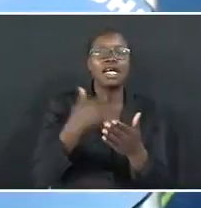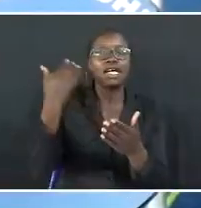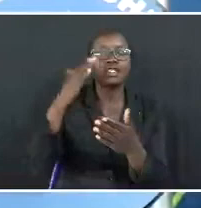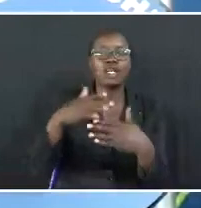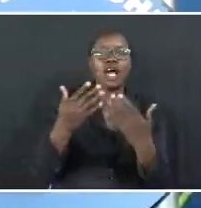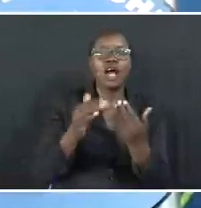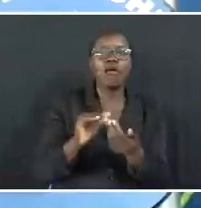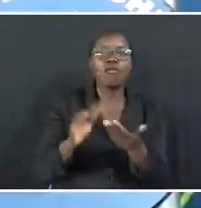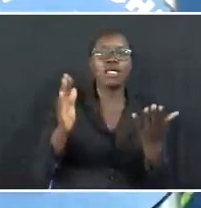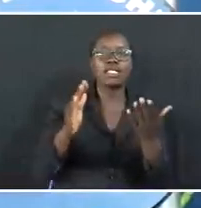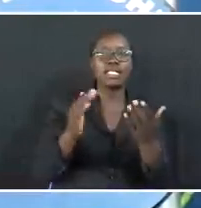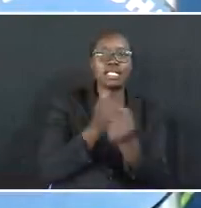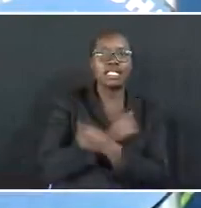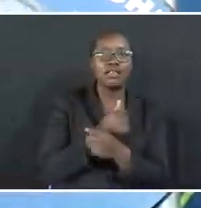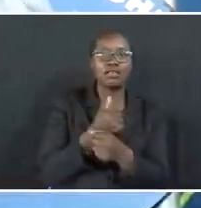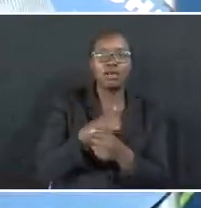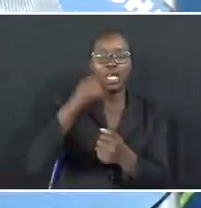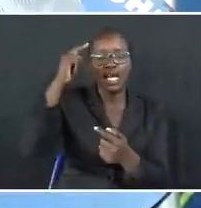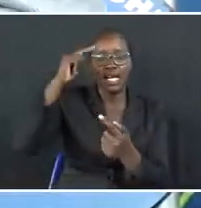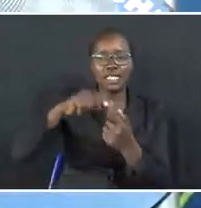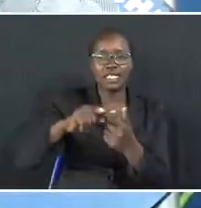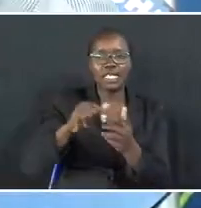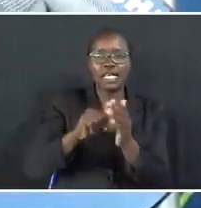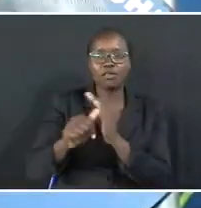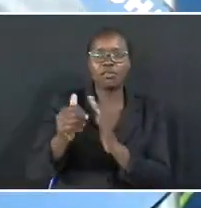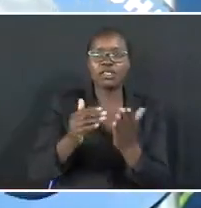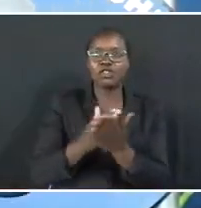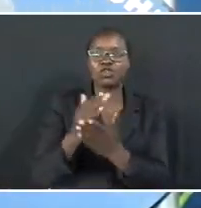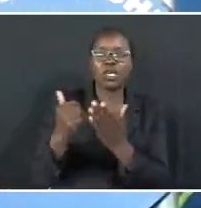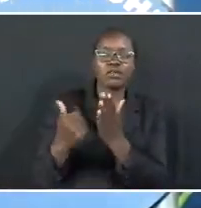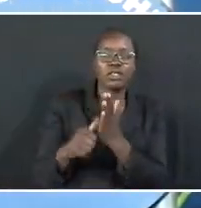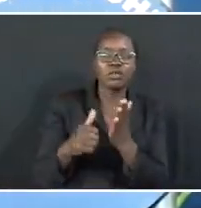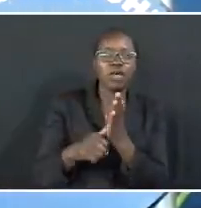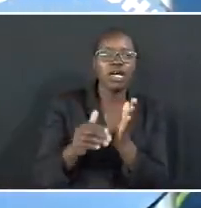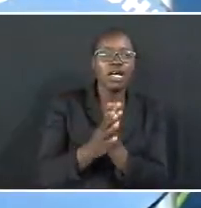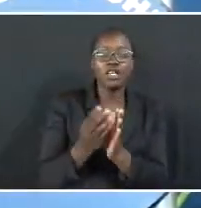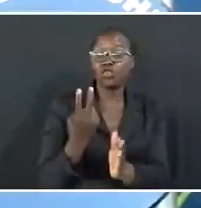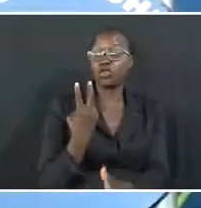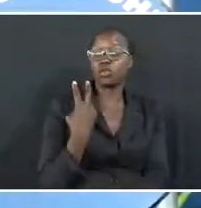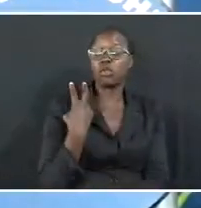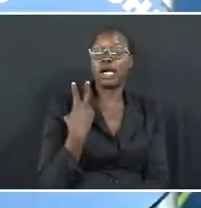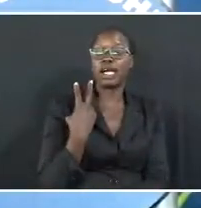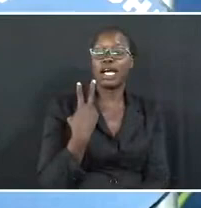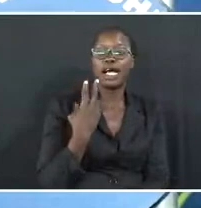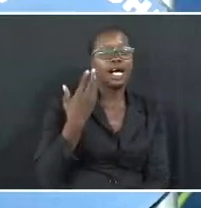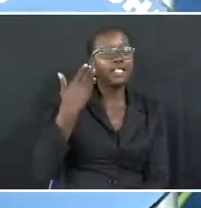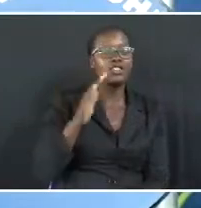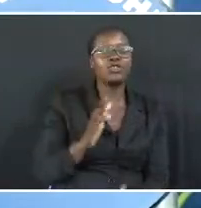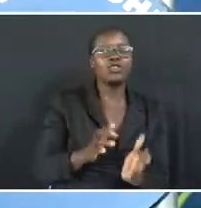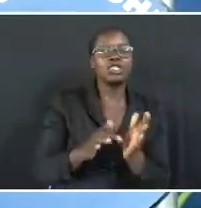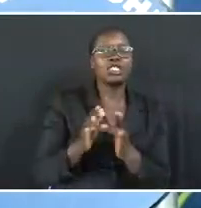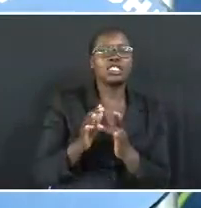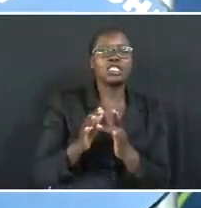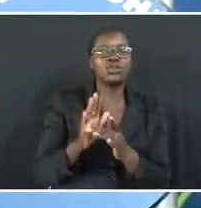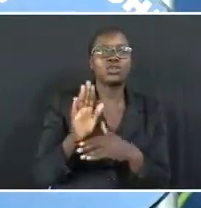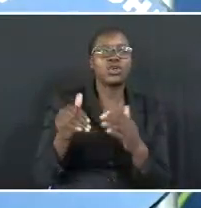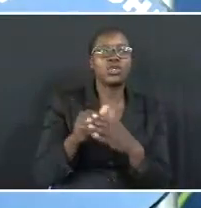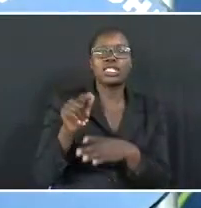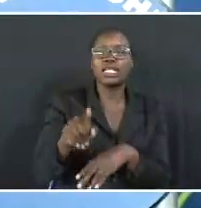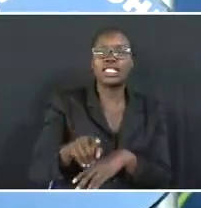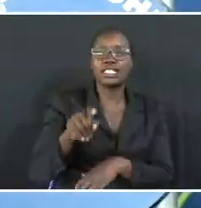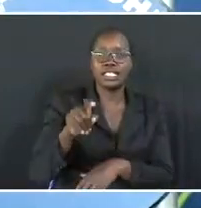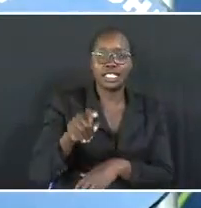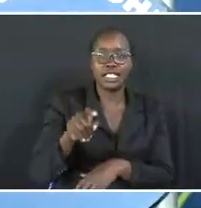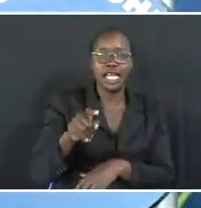know how much he loves me until I passed through that storm and looked back. I didn't know Jesus was all that I